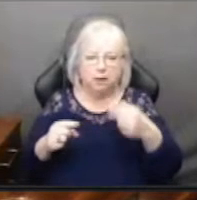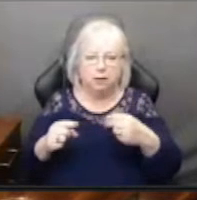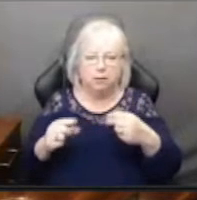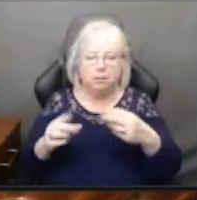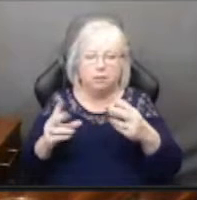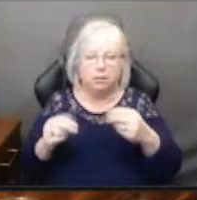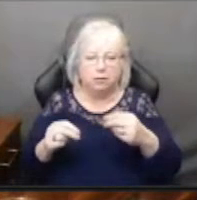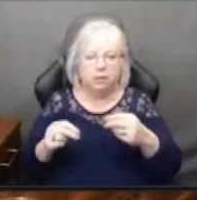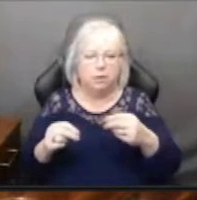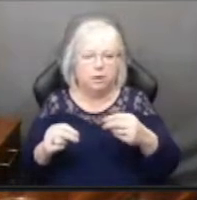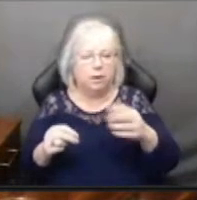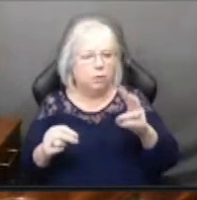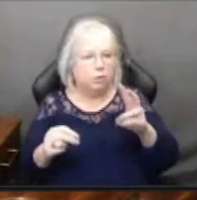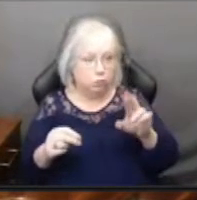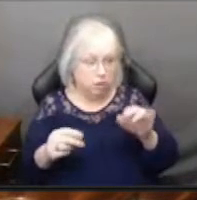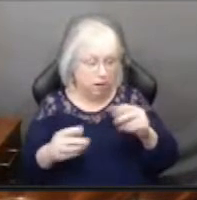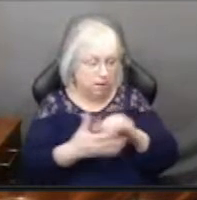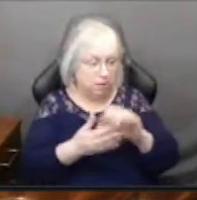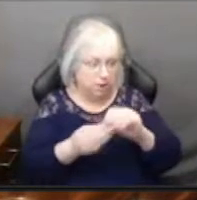6. Yes.